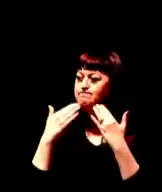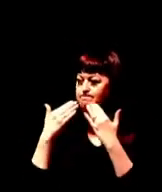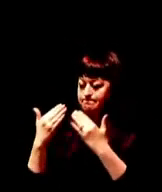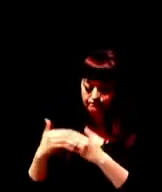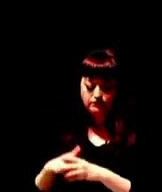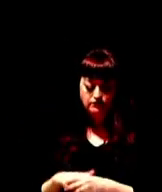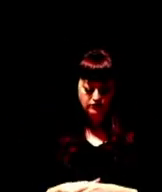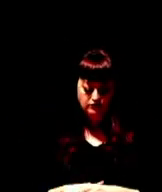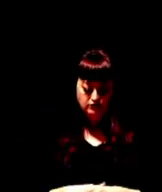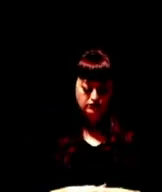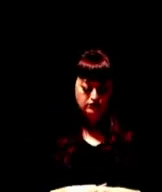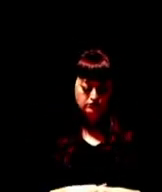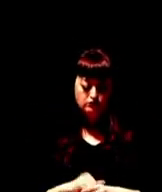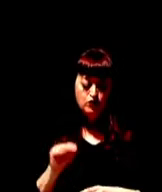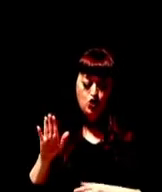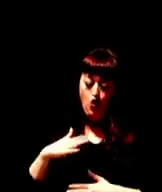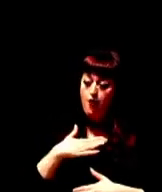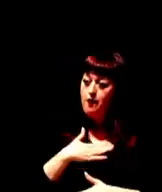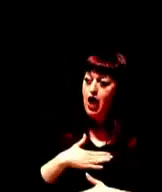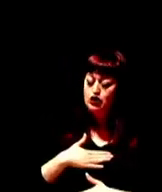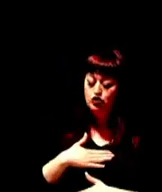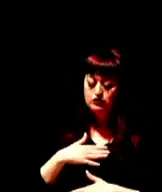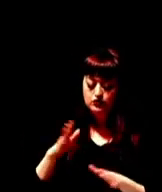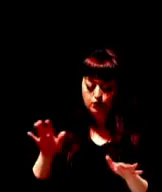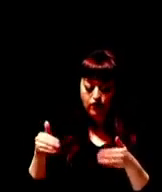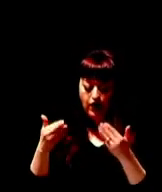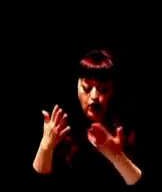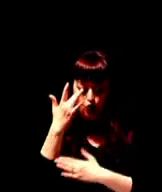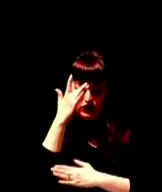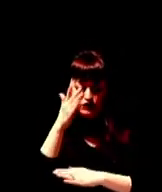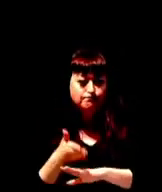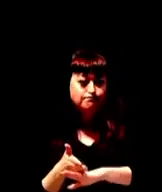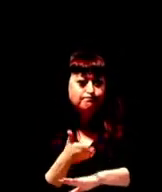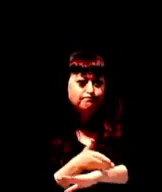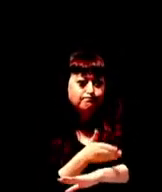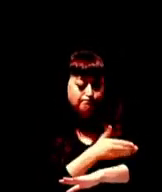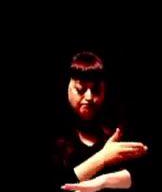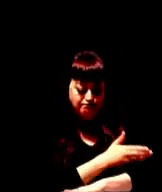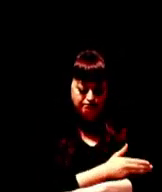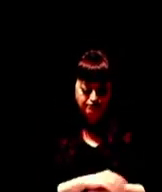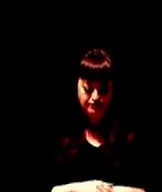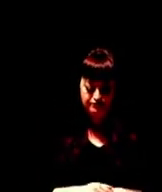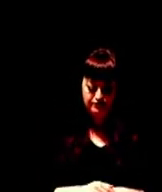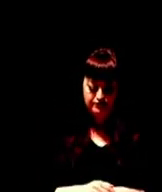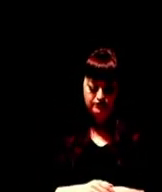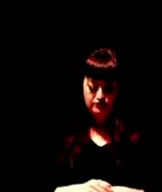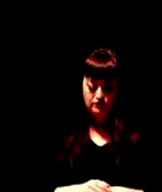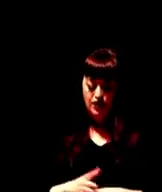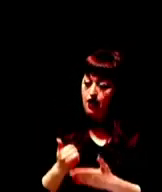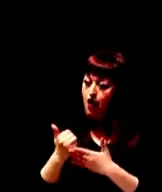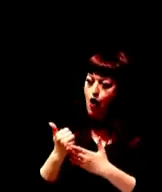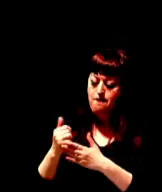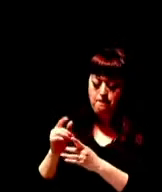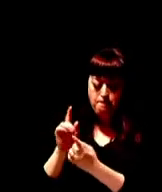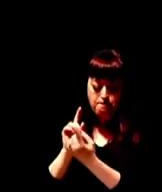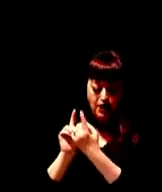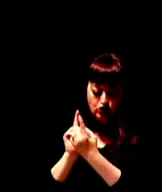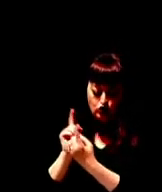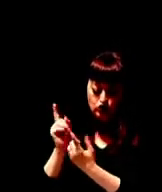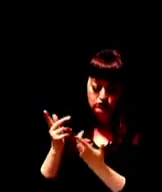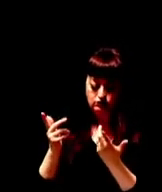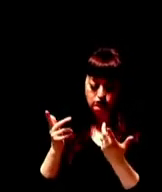unrecognized. Your passion to provide us wisdom, to make us better individuals, and to help us mentor us while building relationships